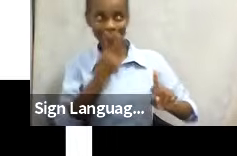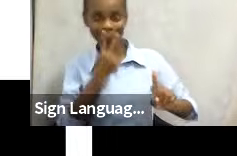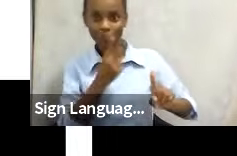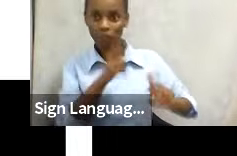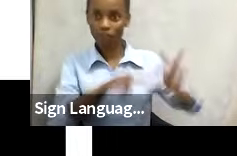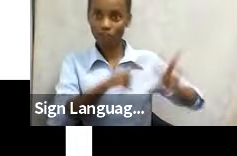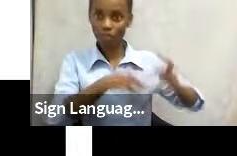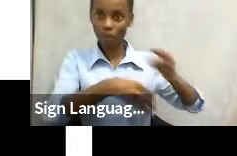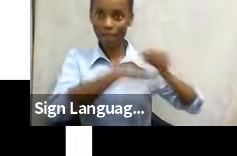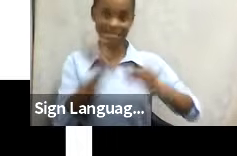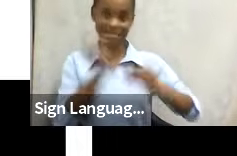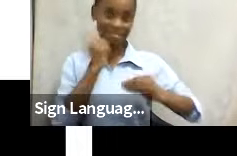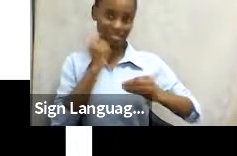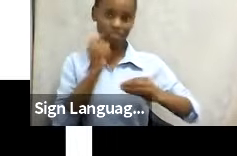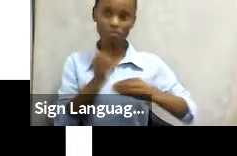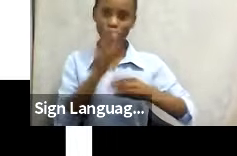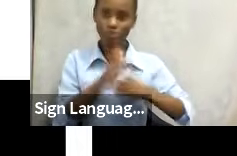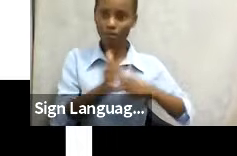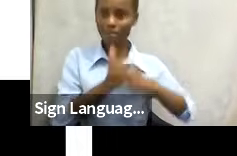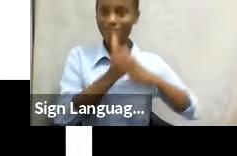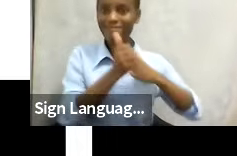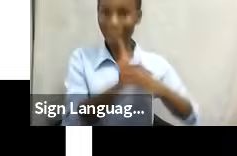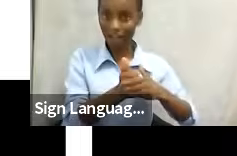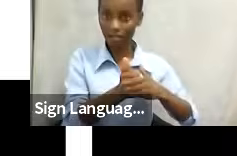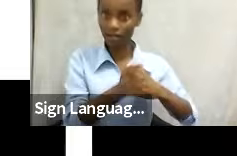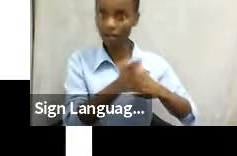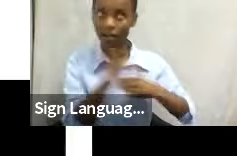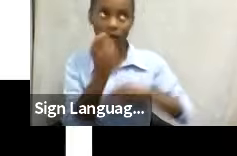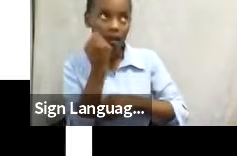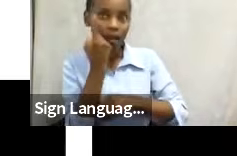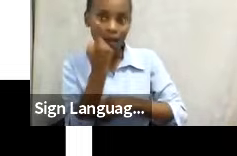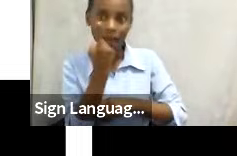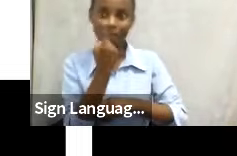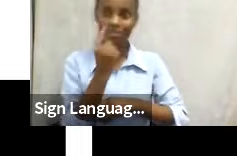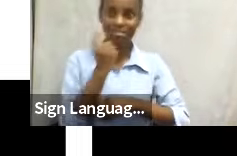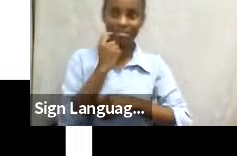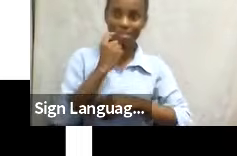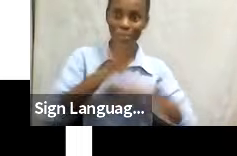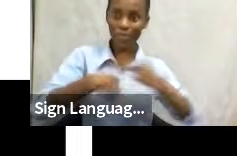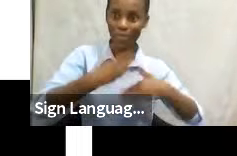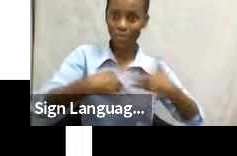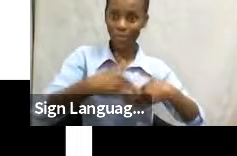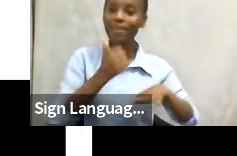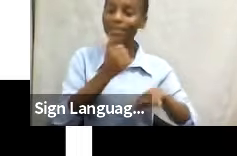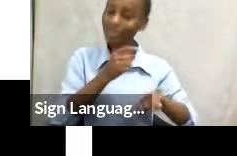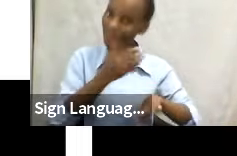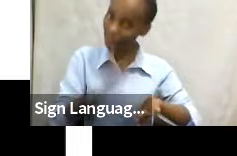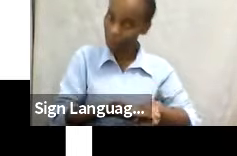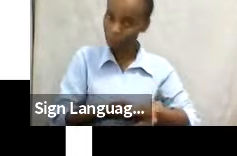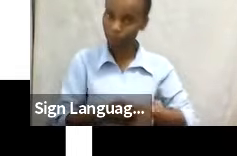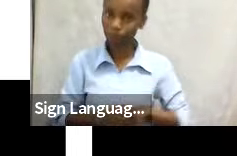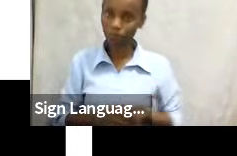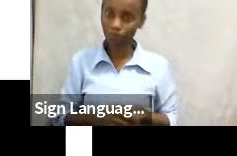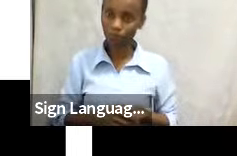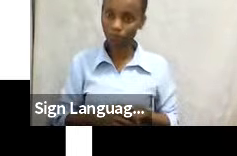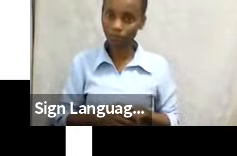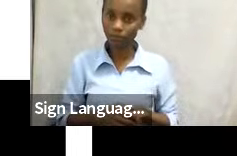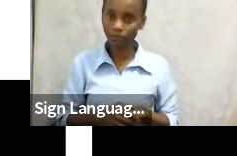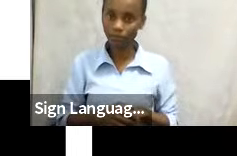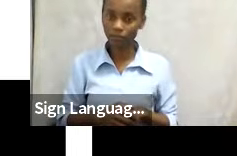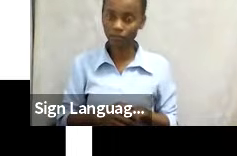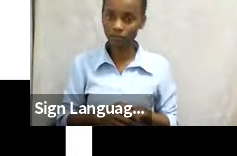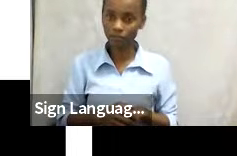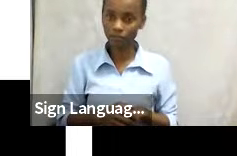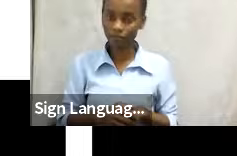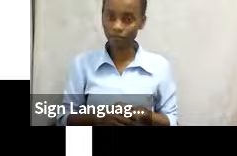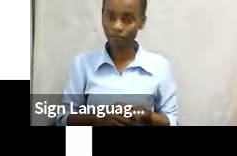just to guide you as our valued client as you comply with your tax obligations. Please also note, ladies and gents, that